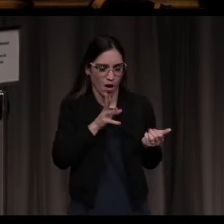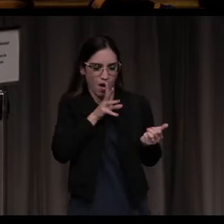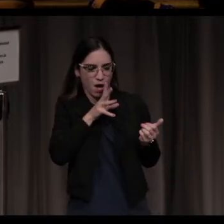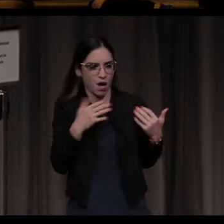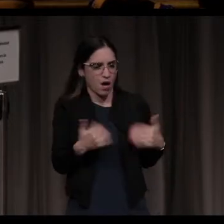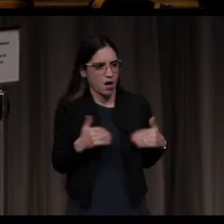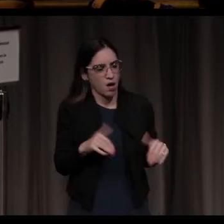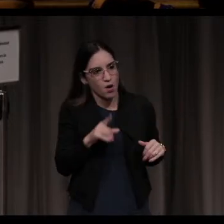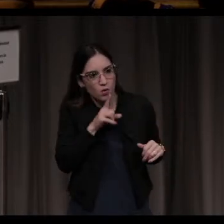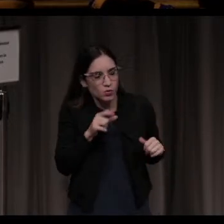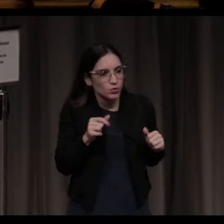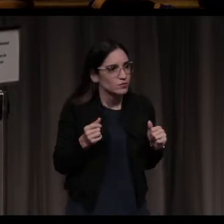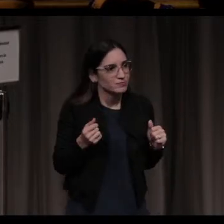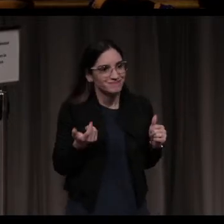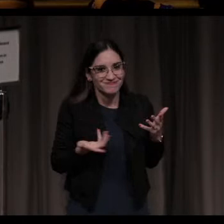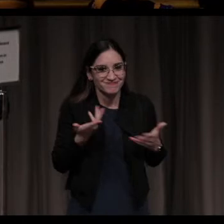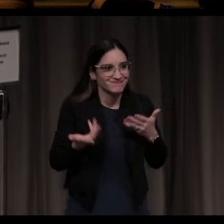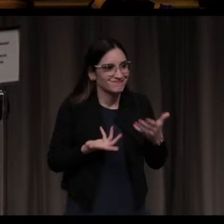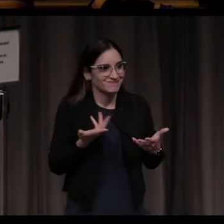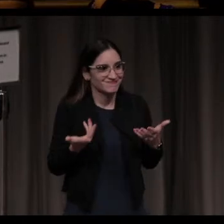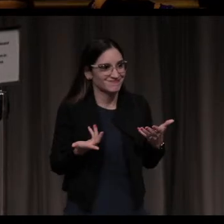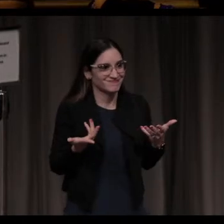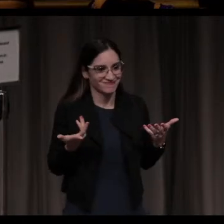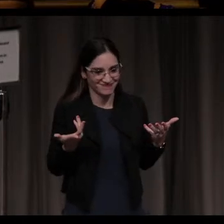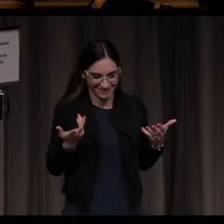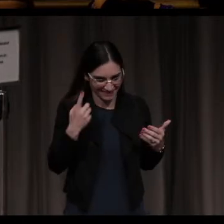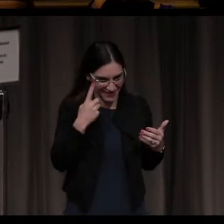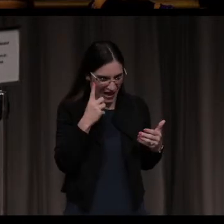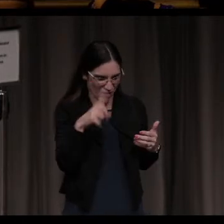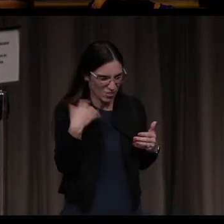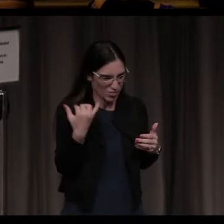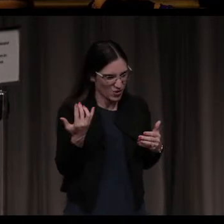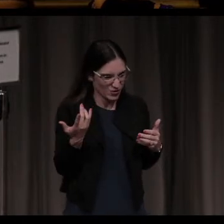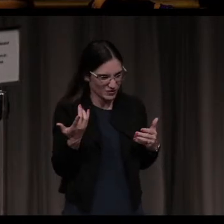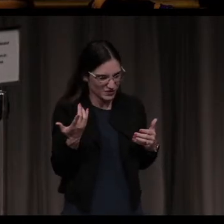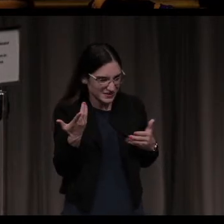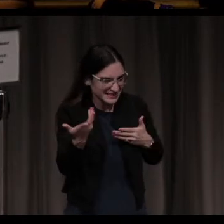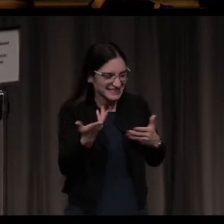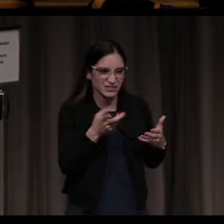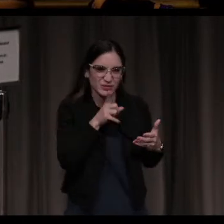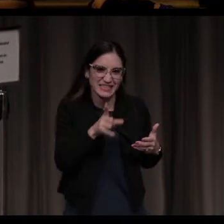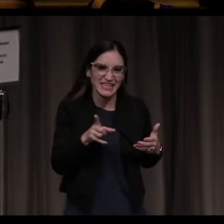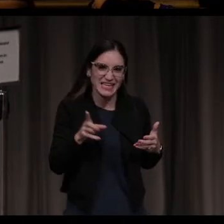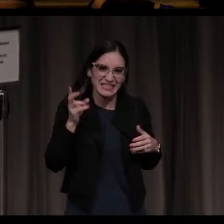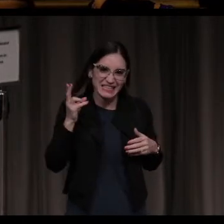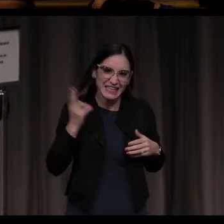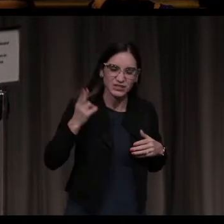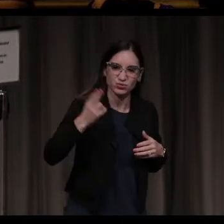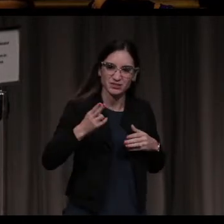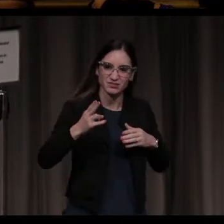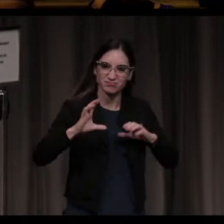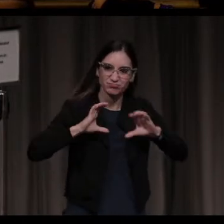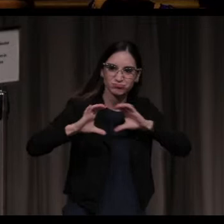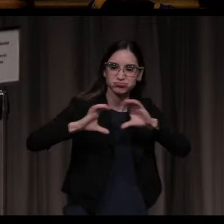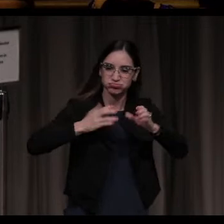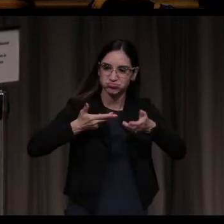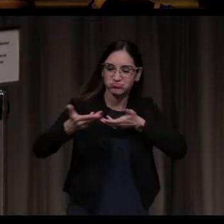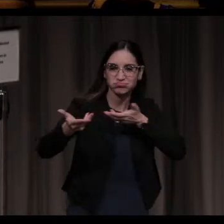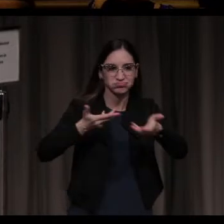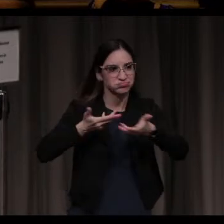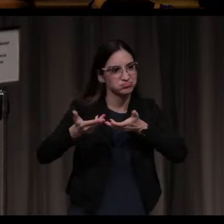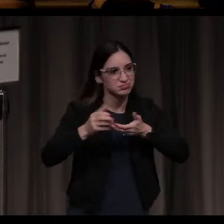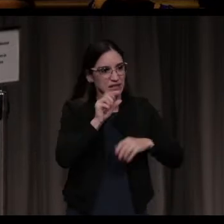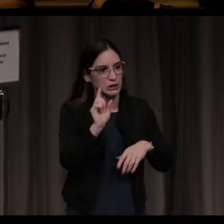that, as I said, I didn't plan. That at the end, there's a dialogue between these two histories and a conversation, and sort of not